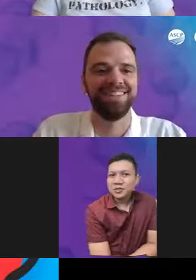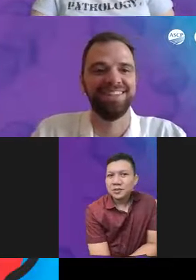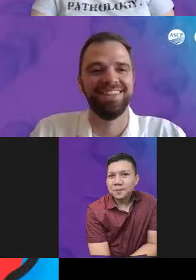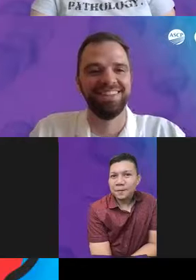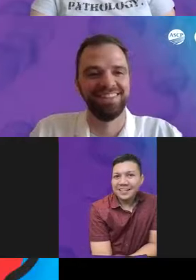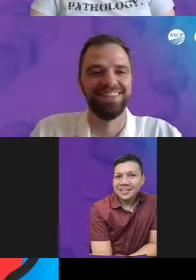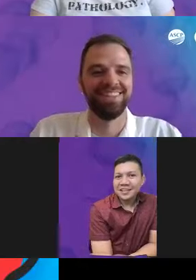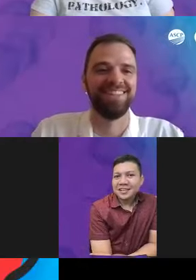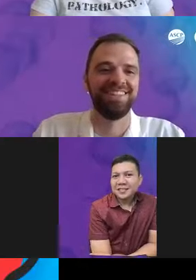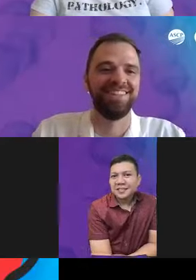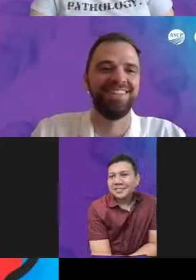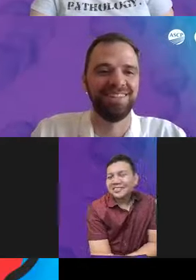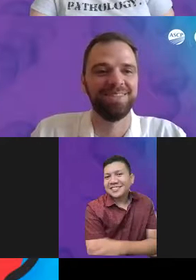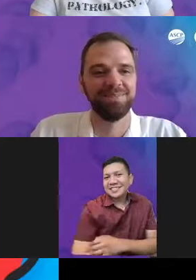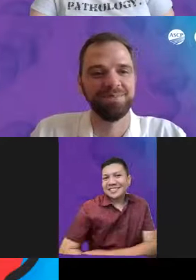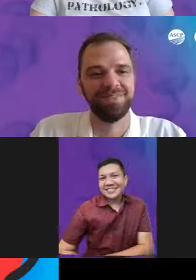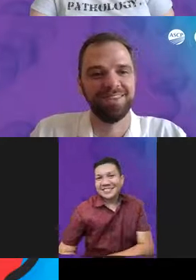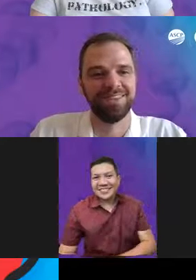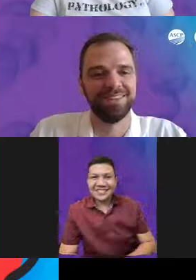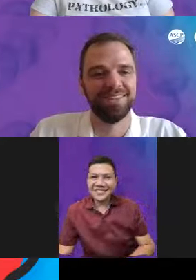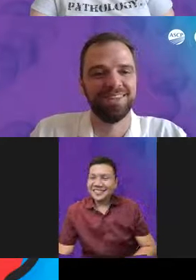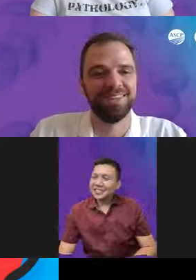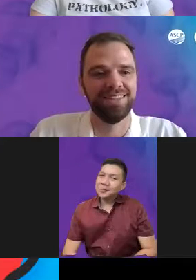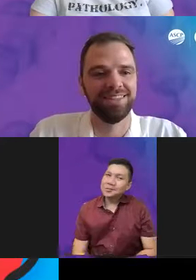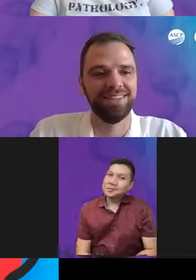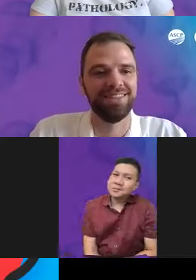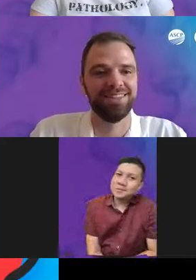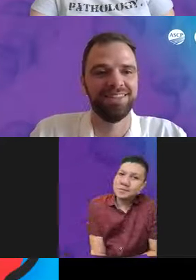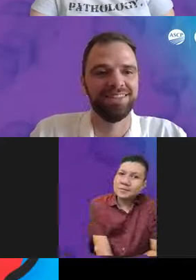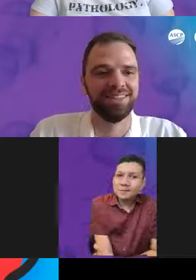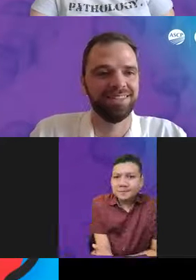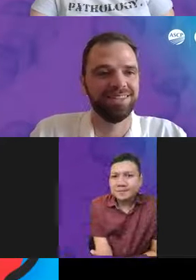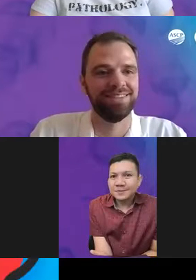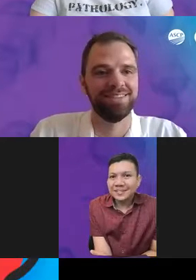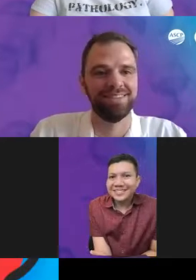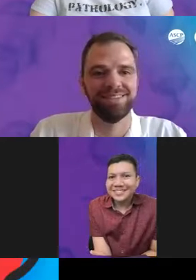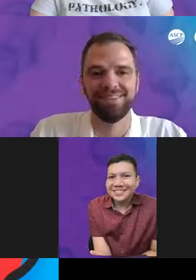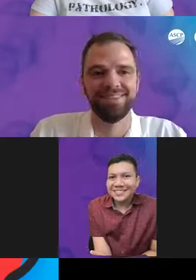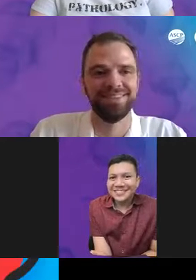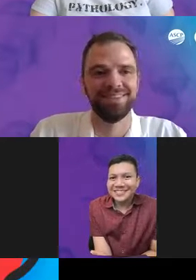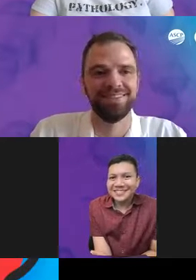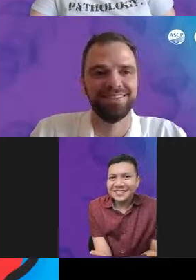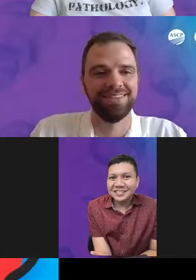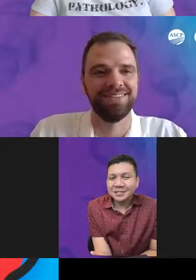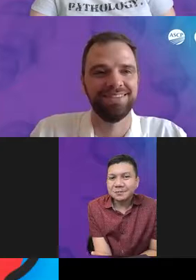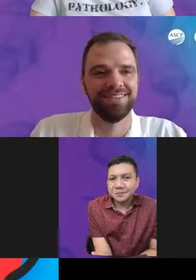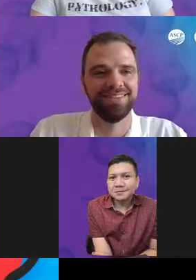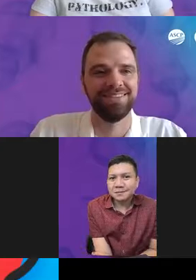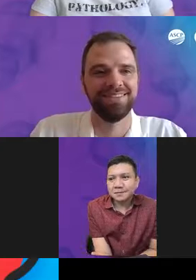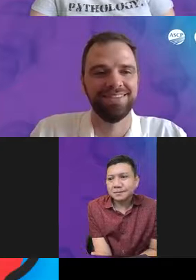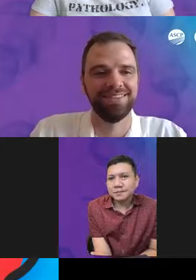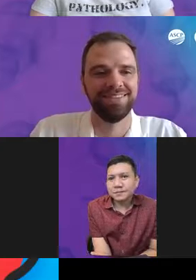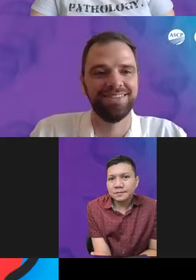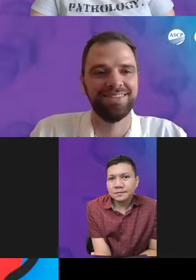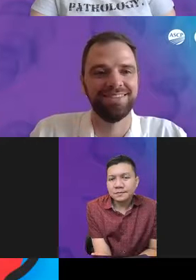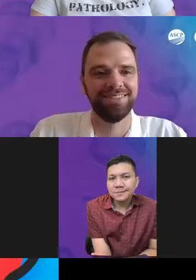That's right. And we look to see you next time. So check out episode 3